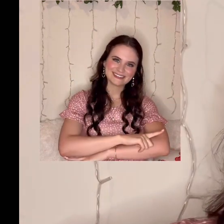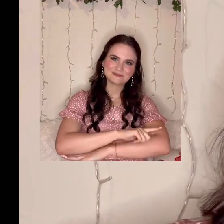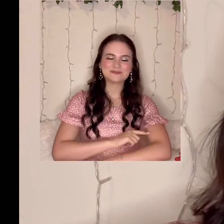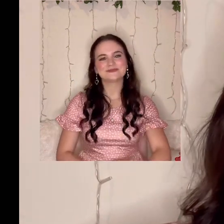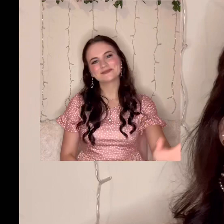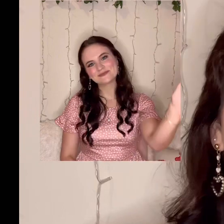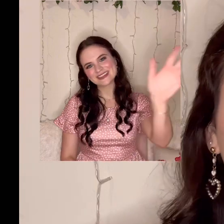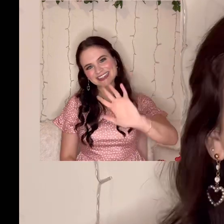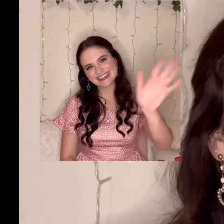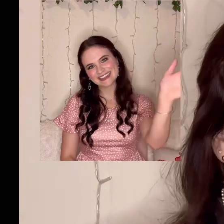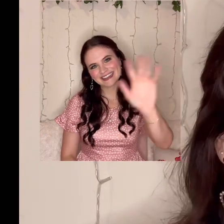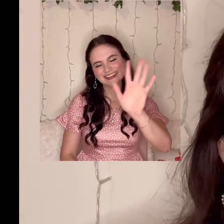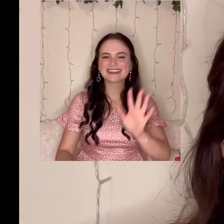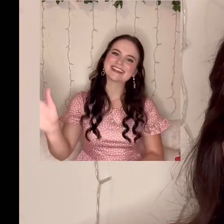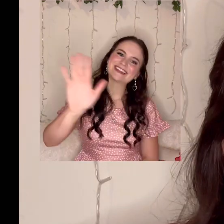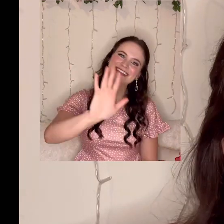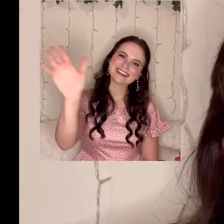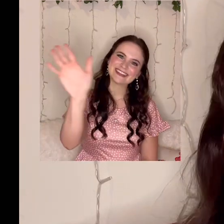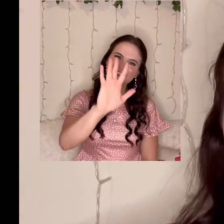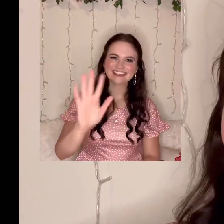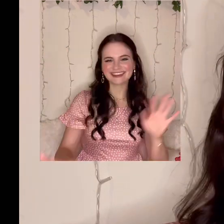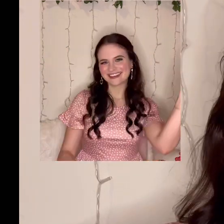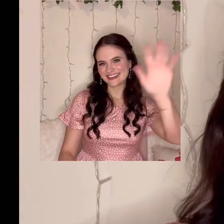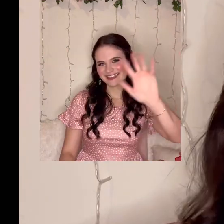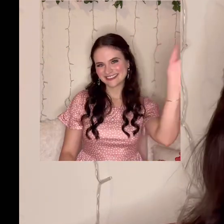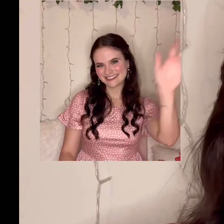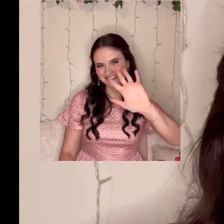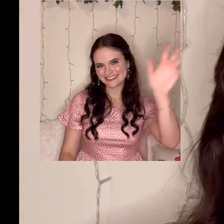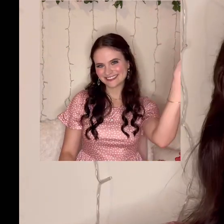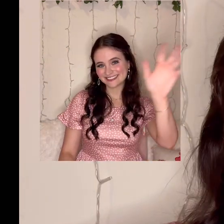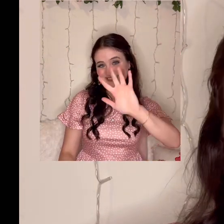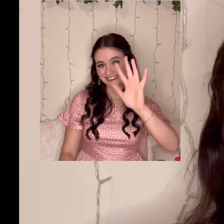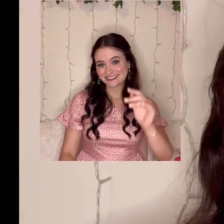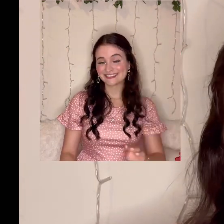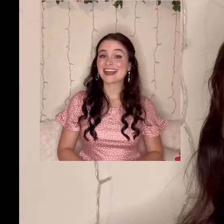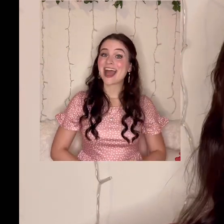today. Hello, hello, hello.